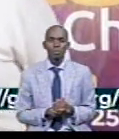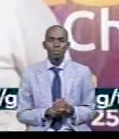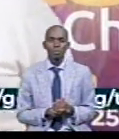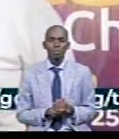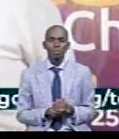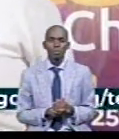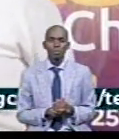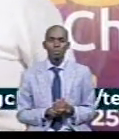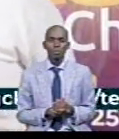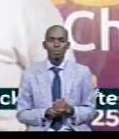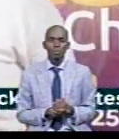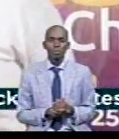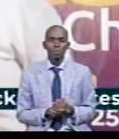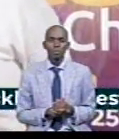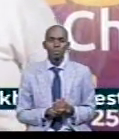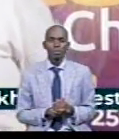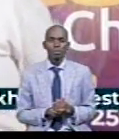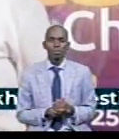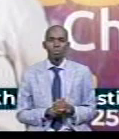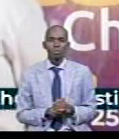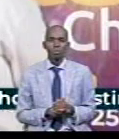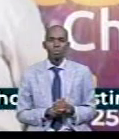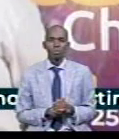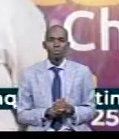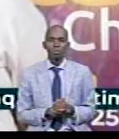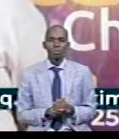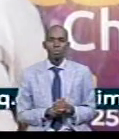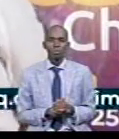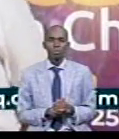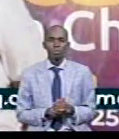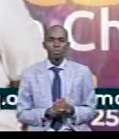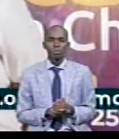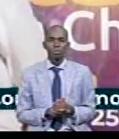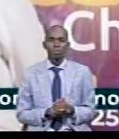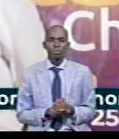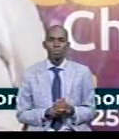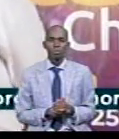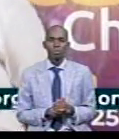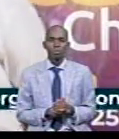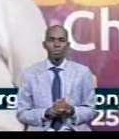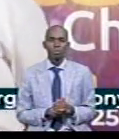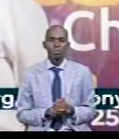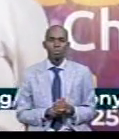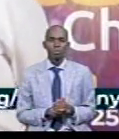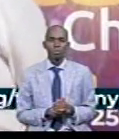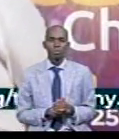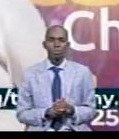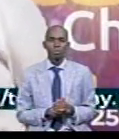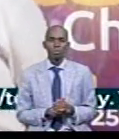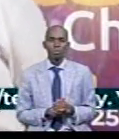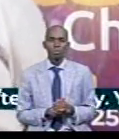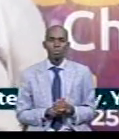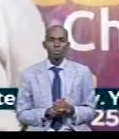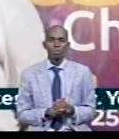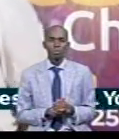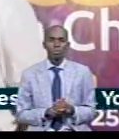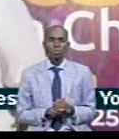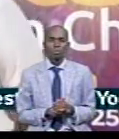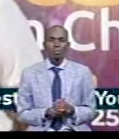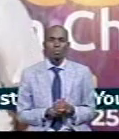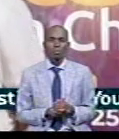I'm all sorry now. I'm sorry now, I can't stop. Your buyers have to be seen bounce out to be pay, baby. I'm